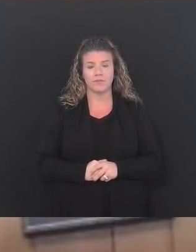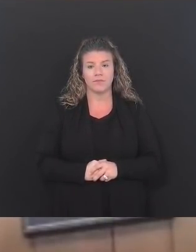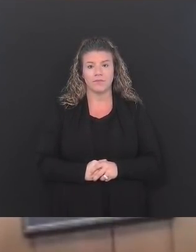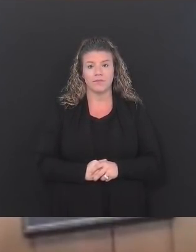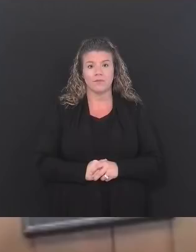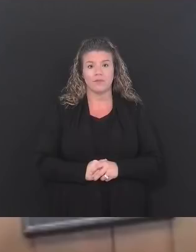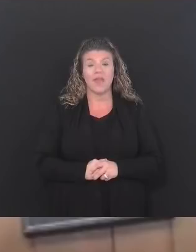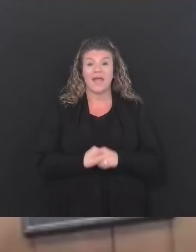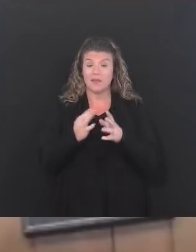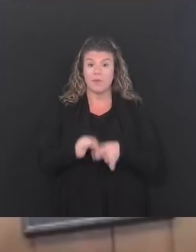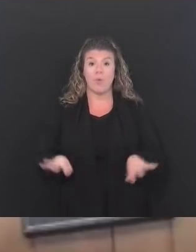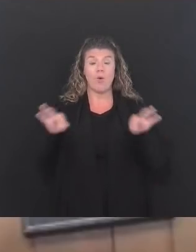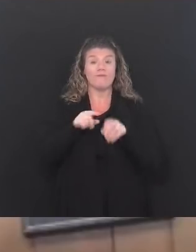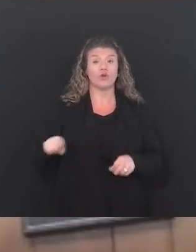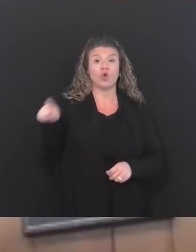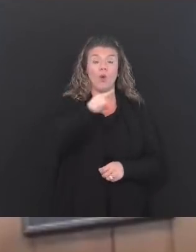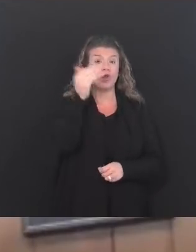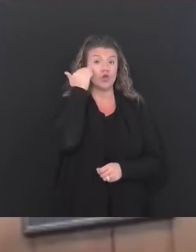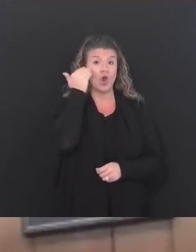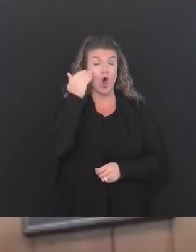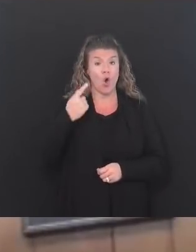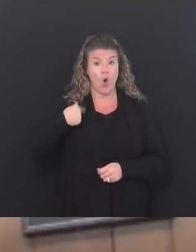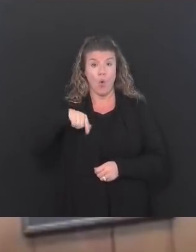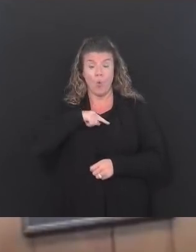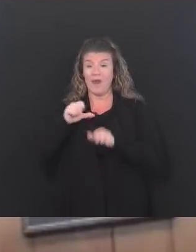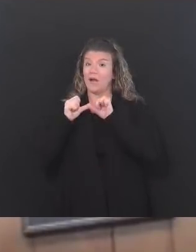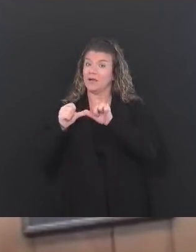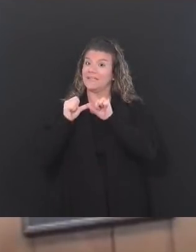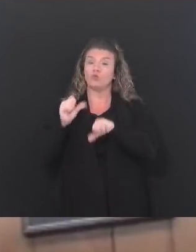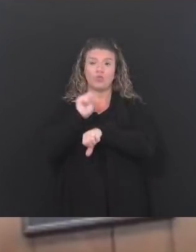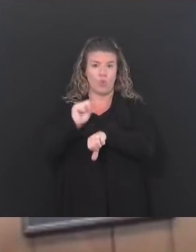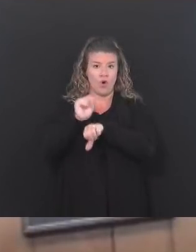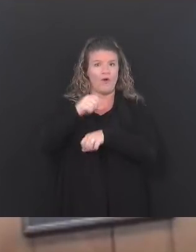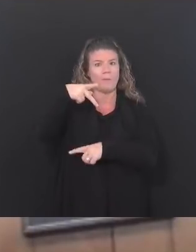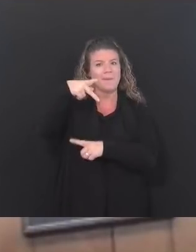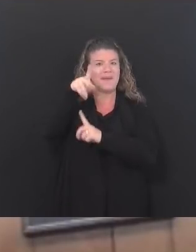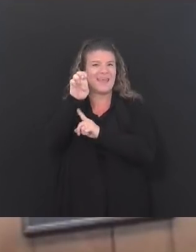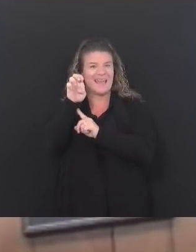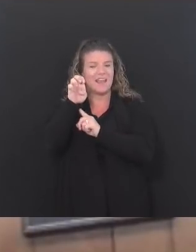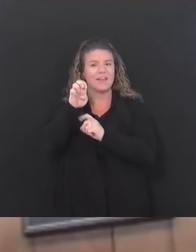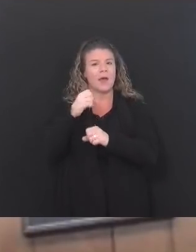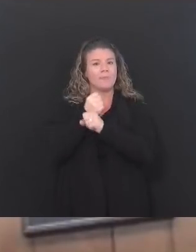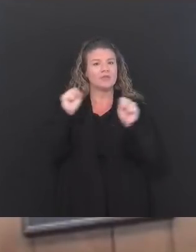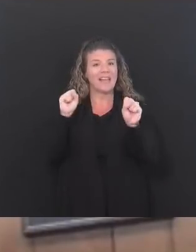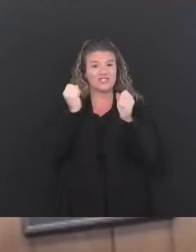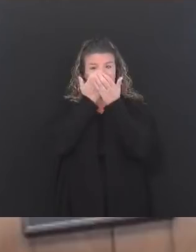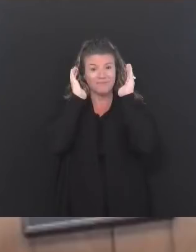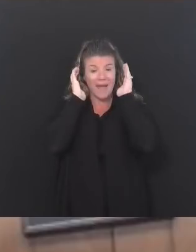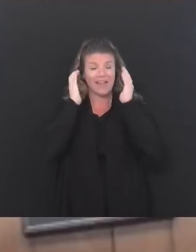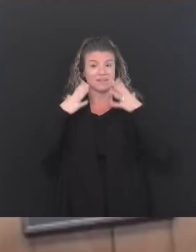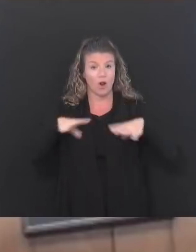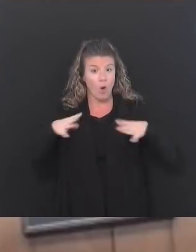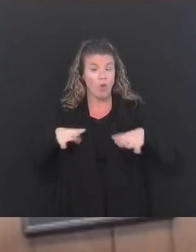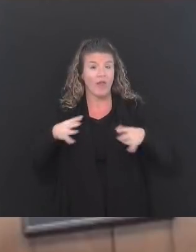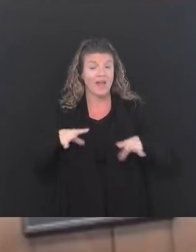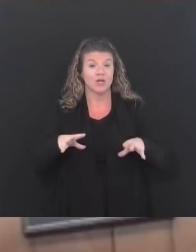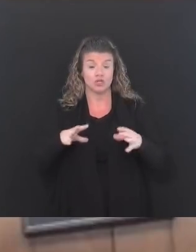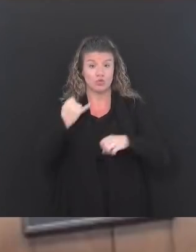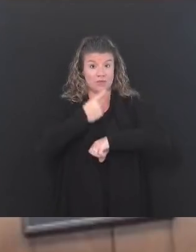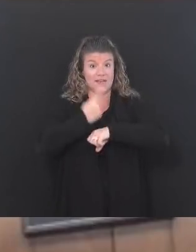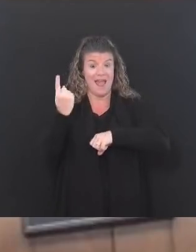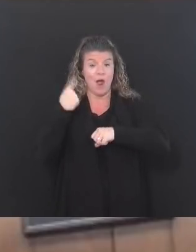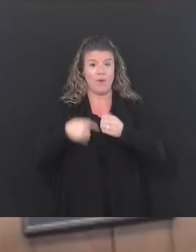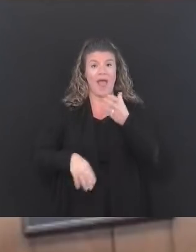work methods to help improve our PPE posture. One of the things that started today at Charleston Area Medical